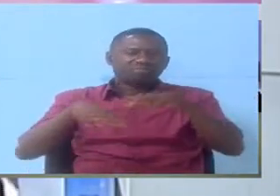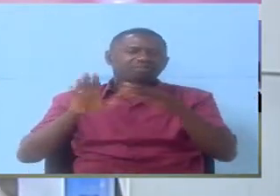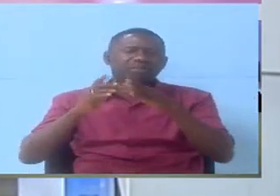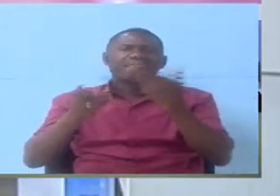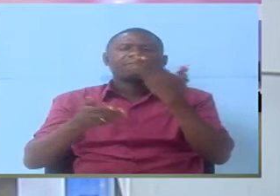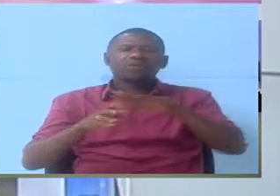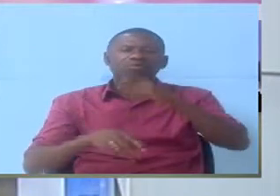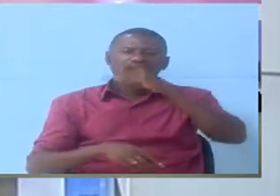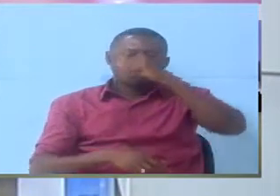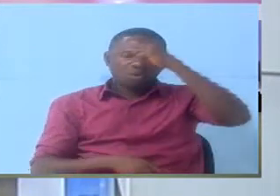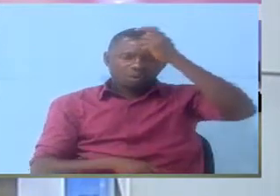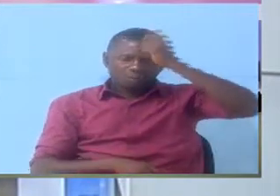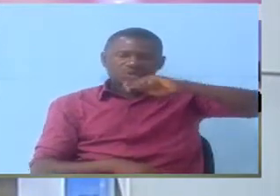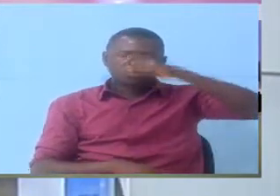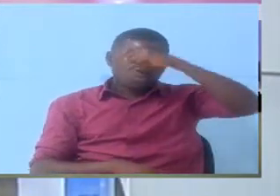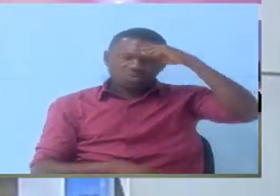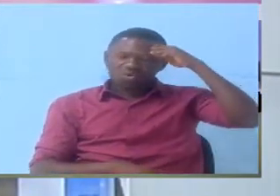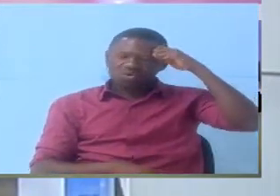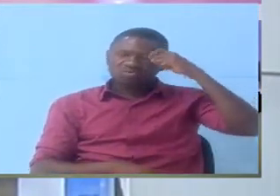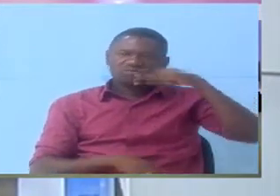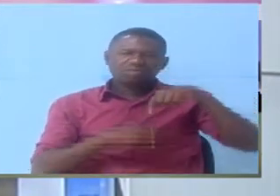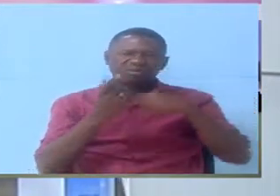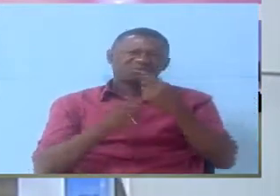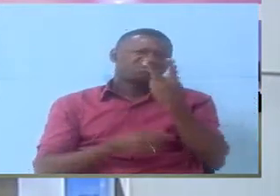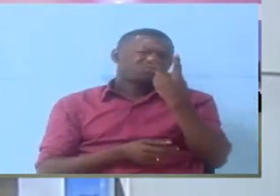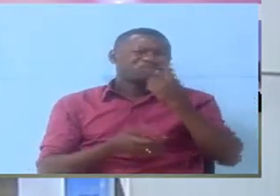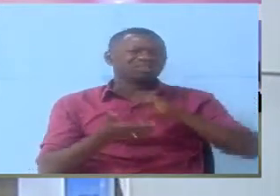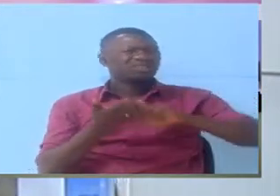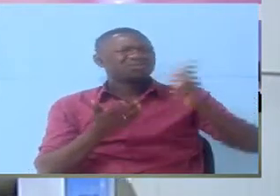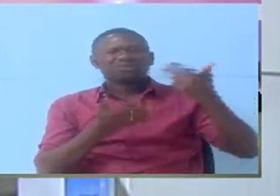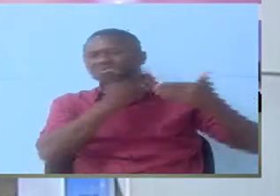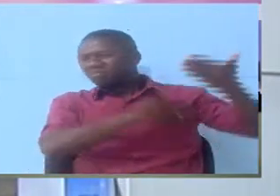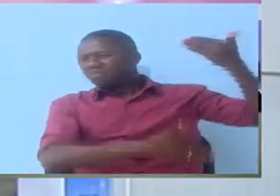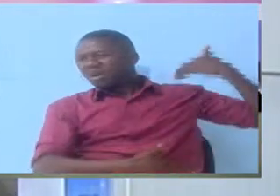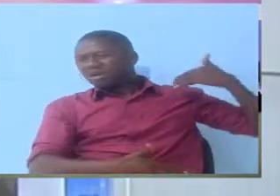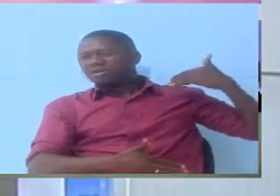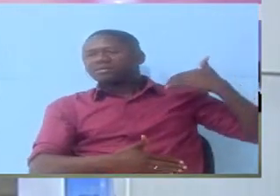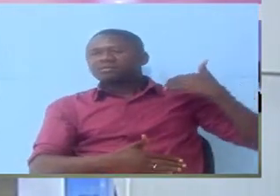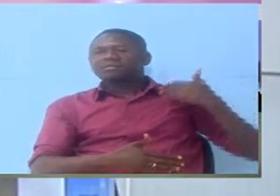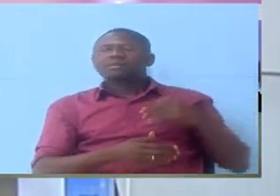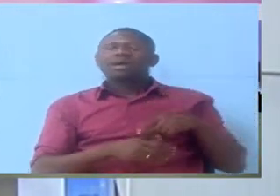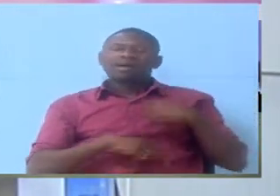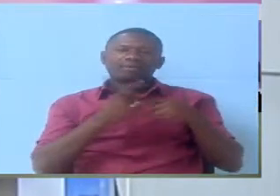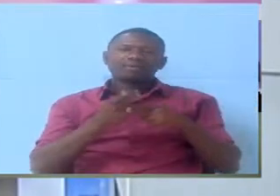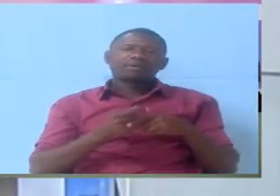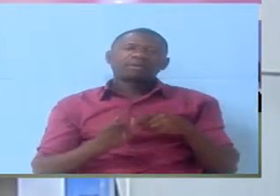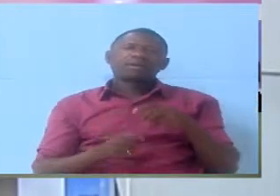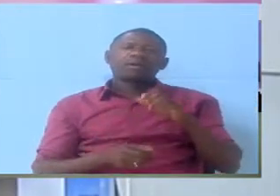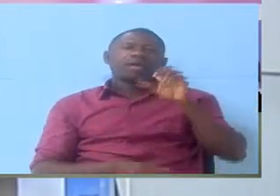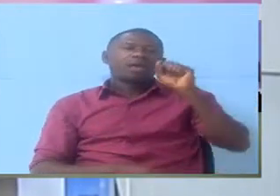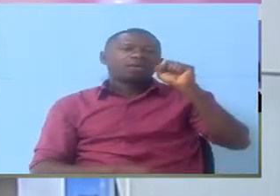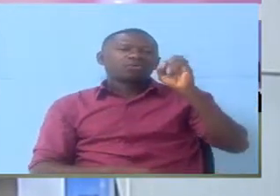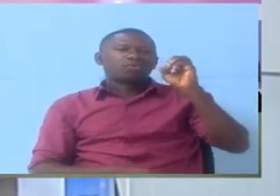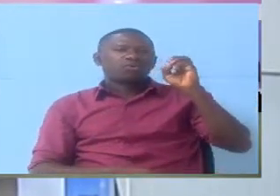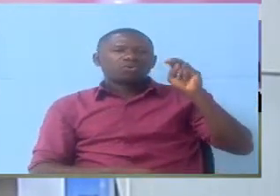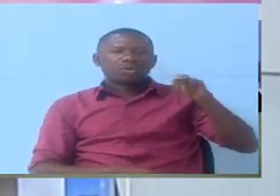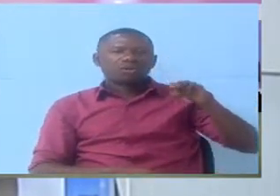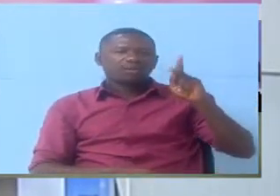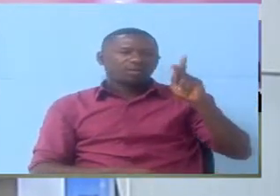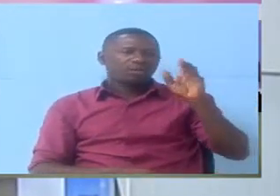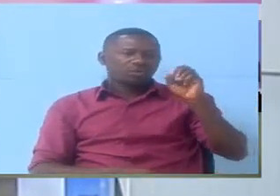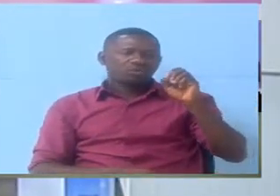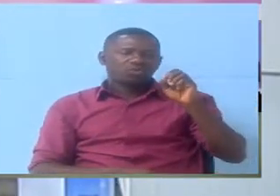kuola hanfo ya muta ya sindi dinkira kilinto inatabula. Usman Sonko took over from him. Usman Sonko palaso